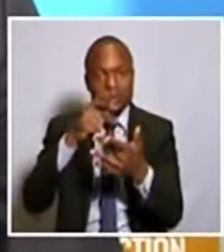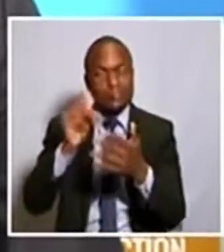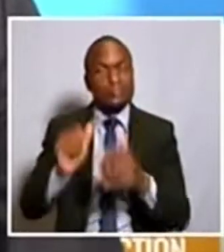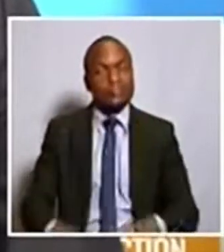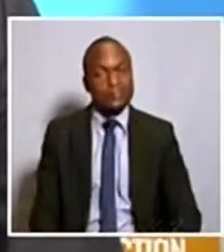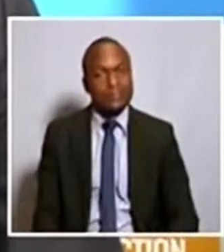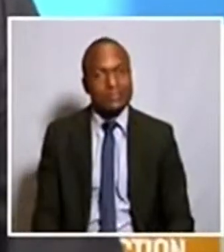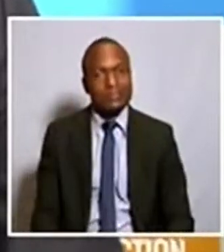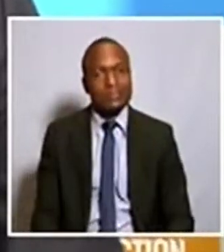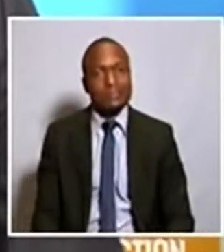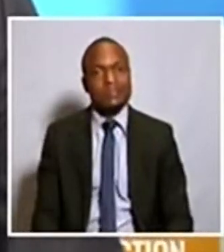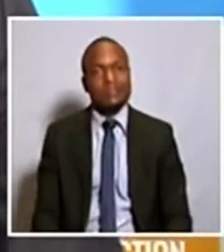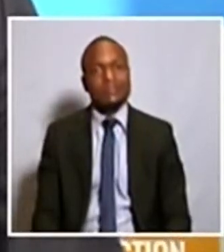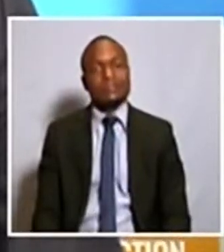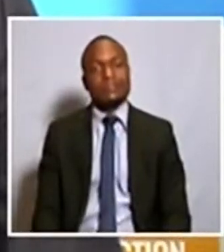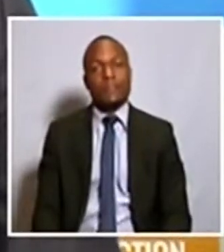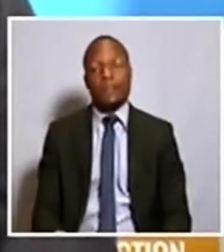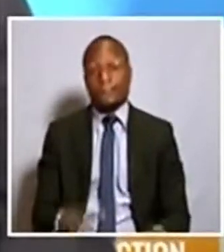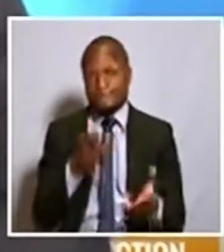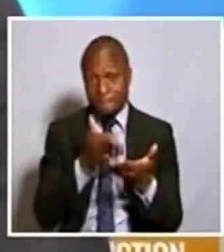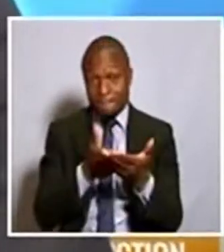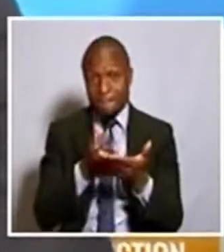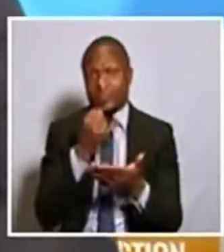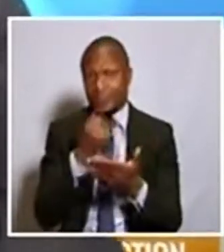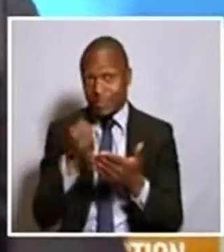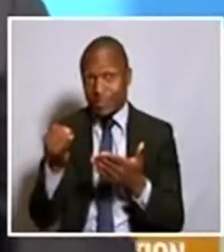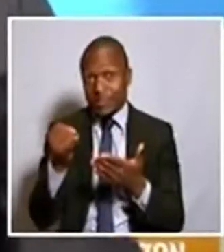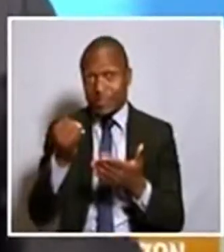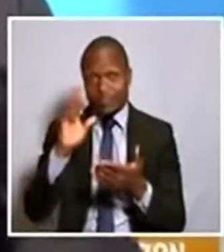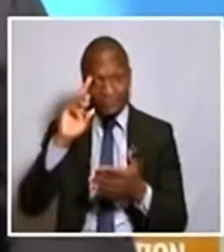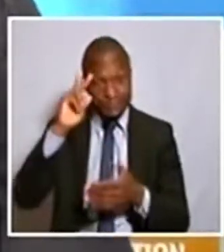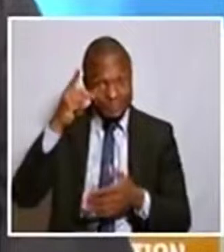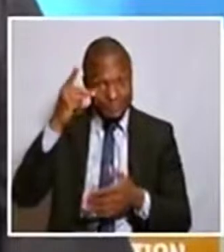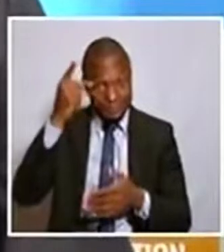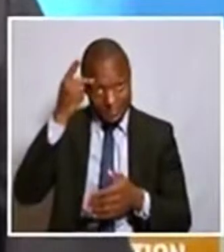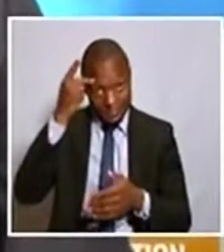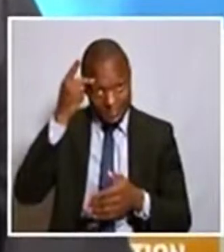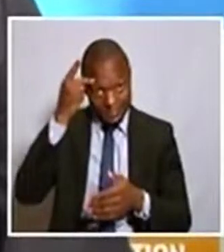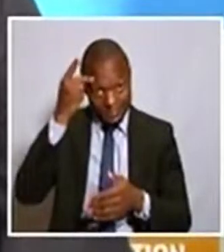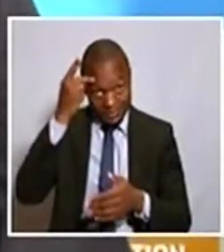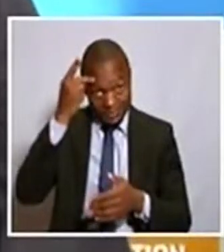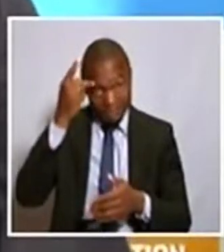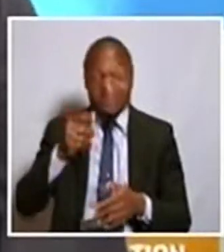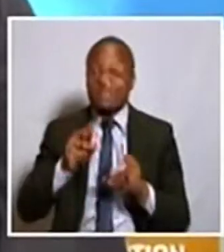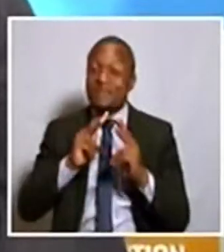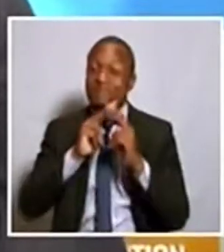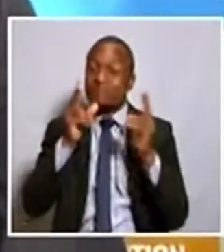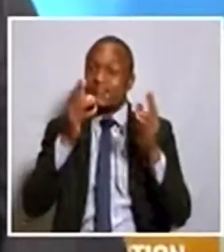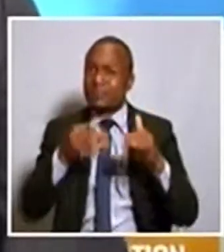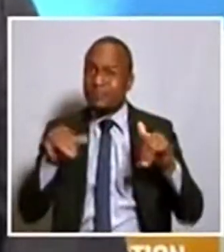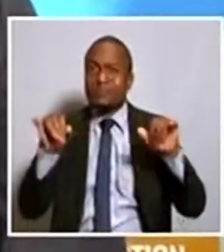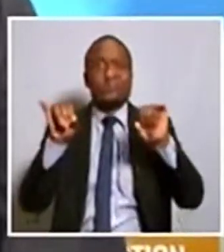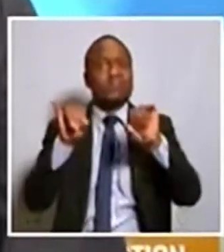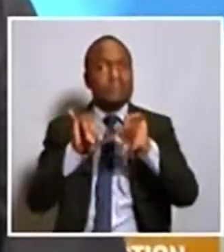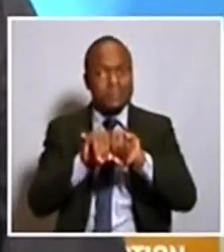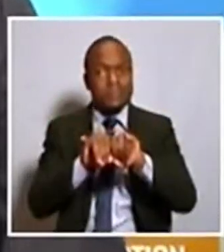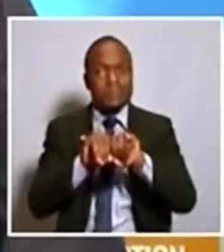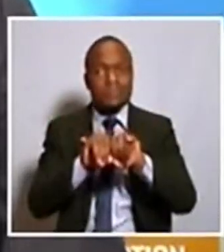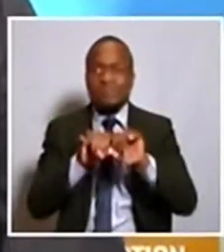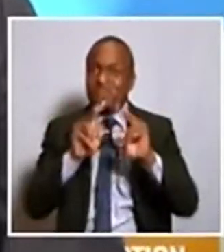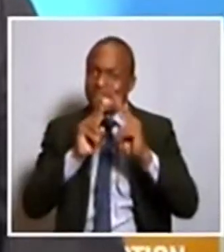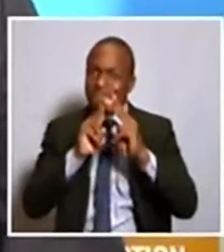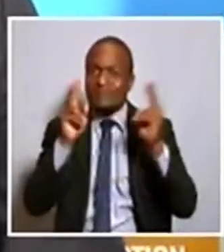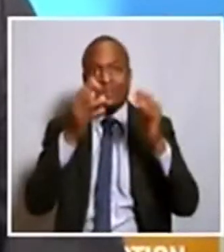And this issue percent is it's very critical. It's critical, very,